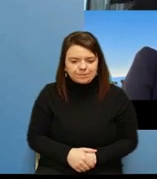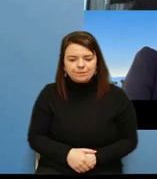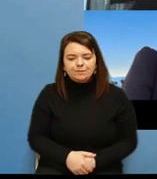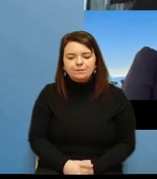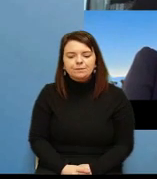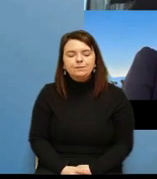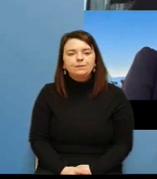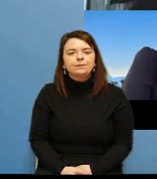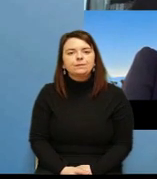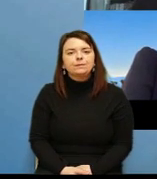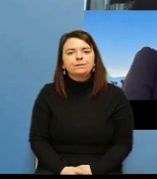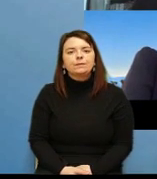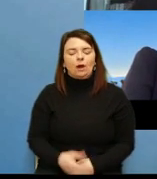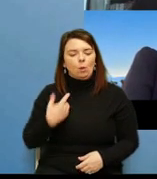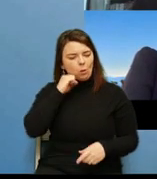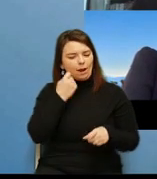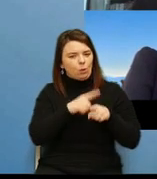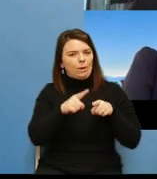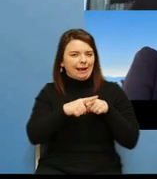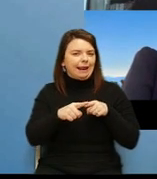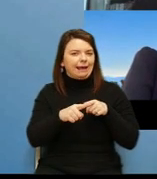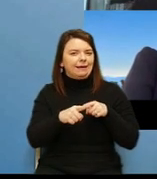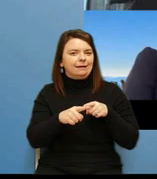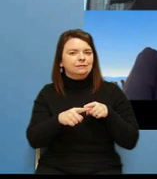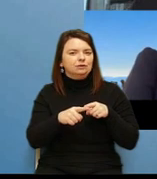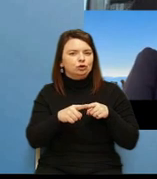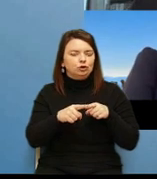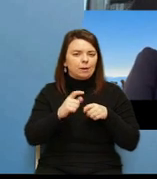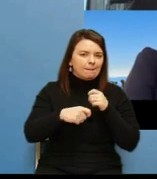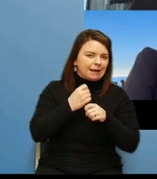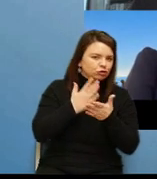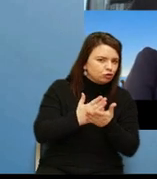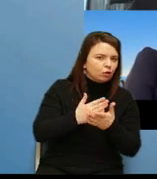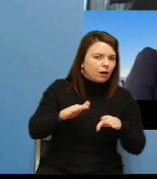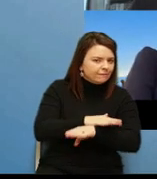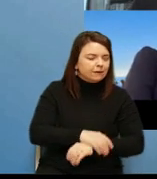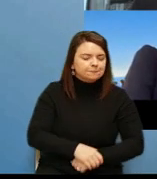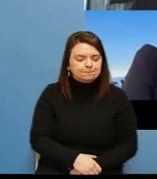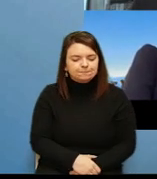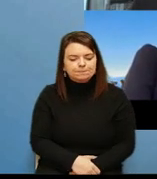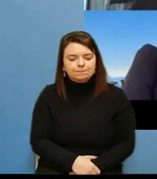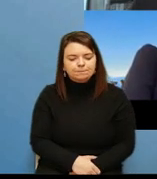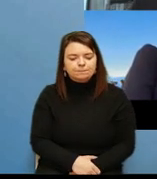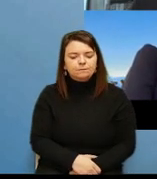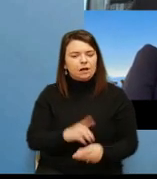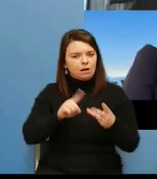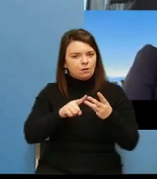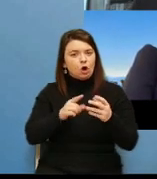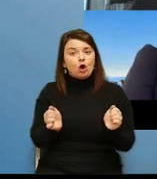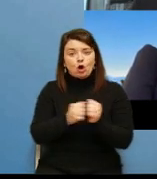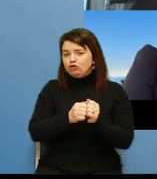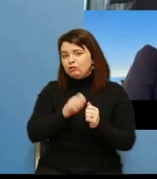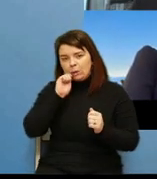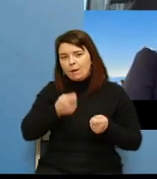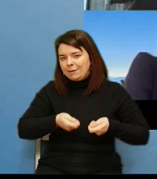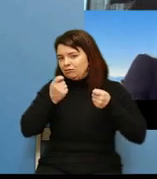underway. And we continue to meet with the LMC on a weekly basis to tie up all the loose ends. So going forward, things what we do